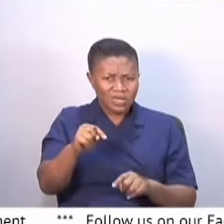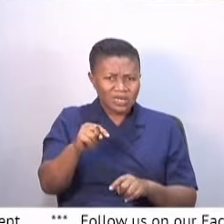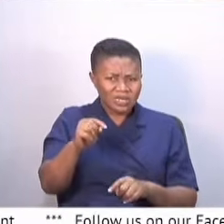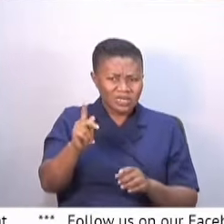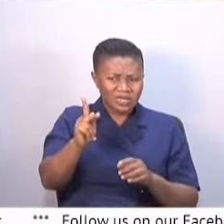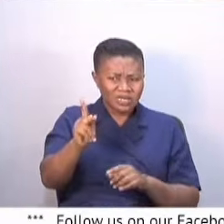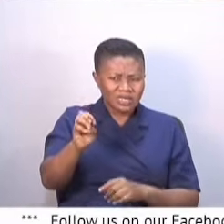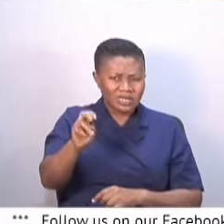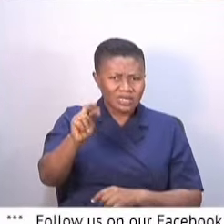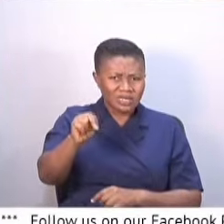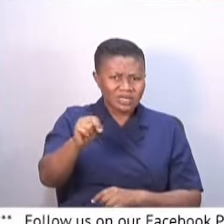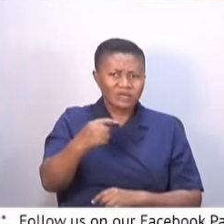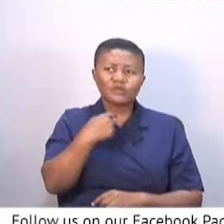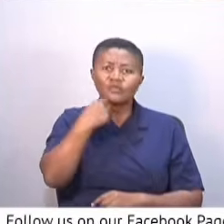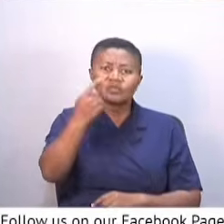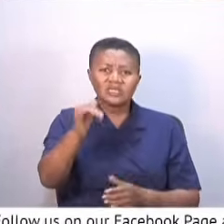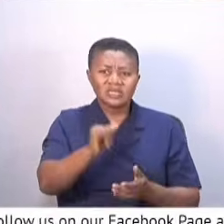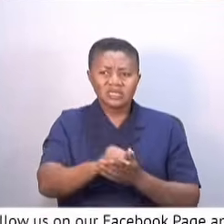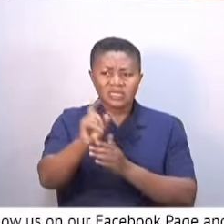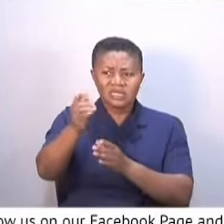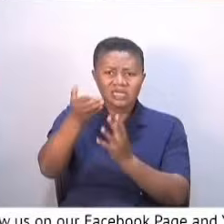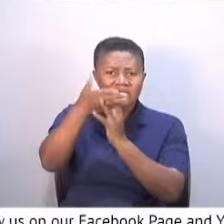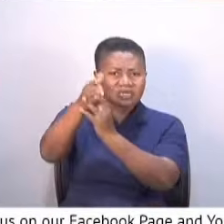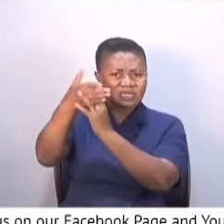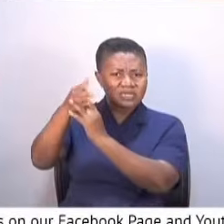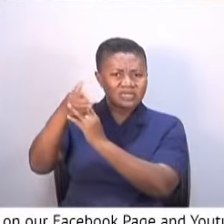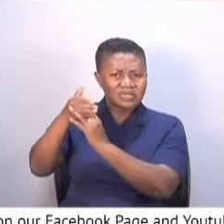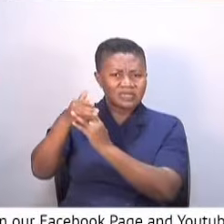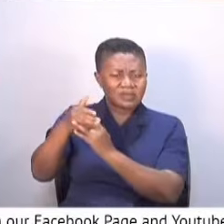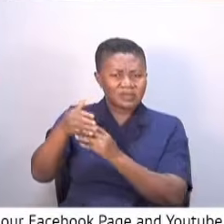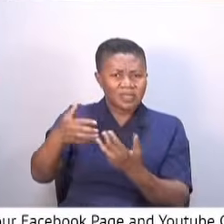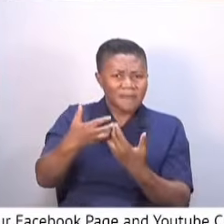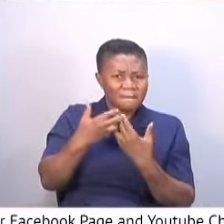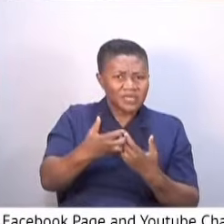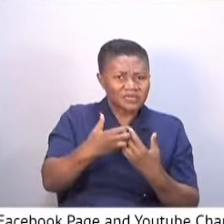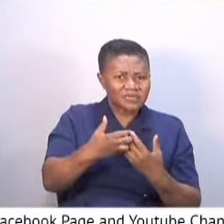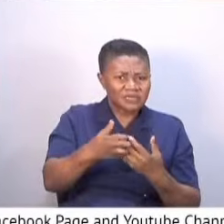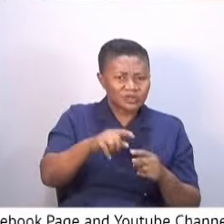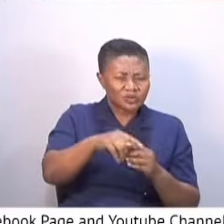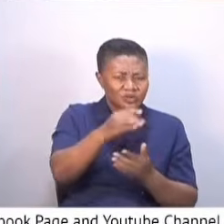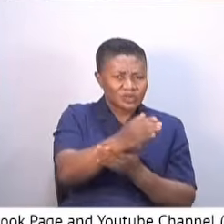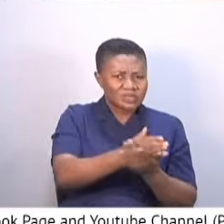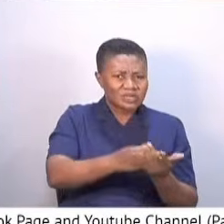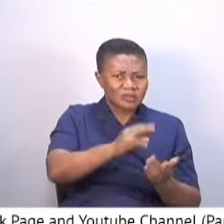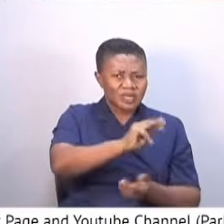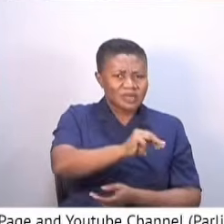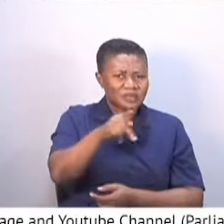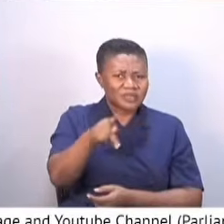that he gave machines to a certain number of MPs.